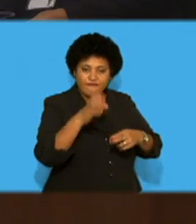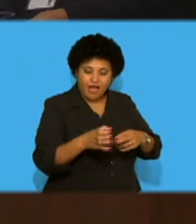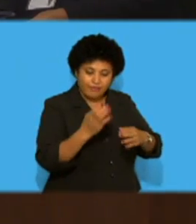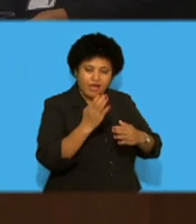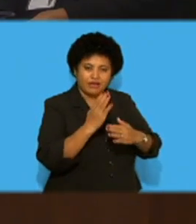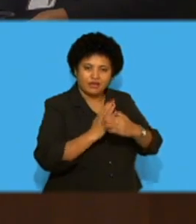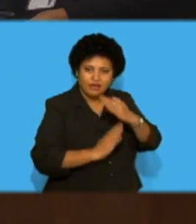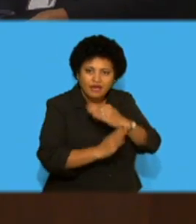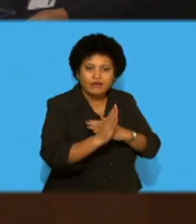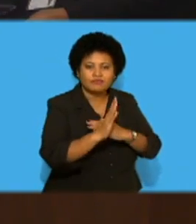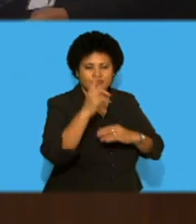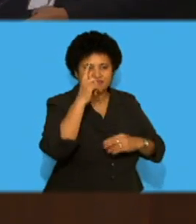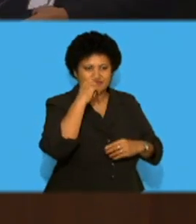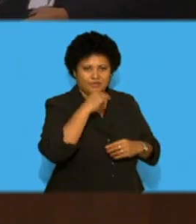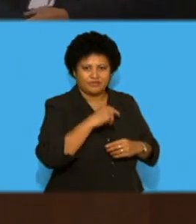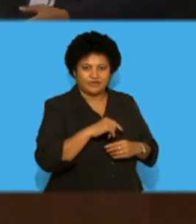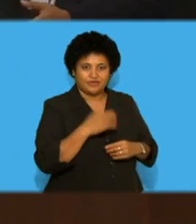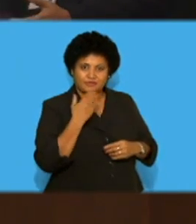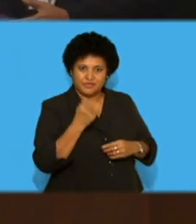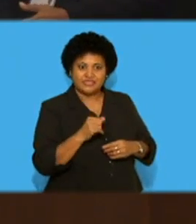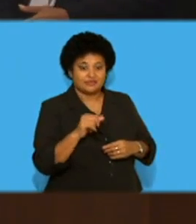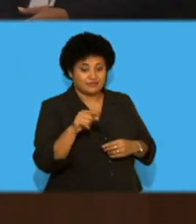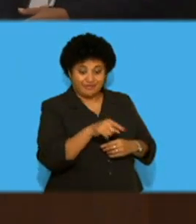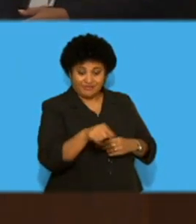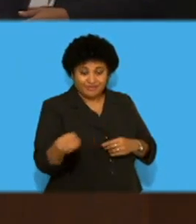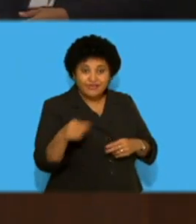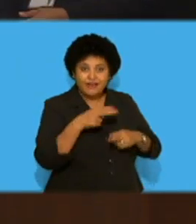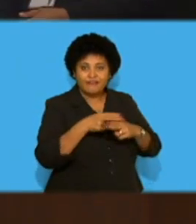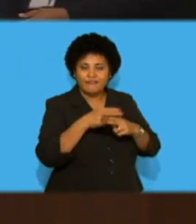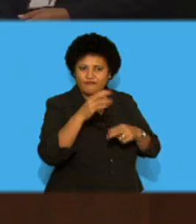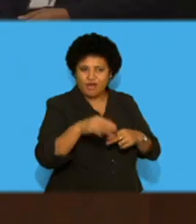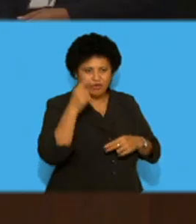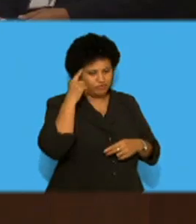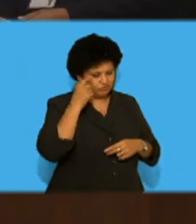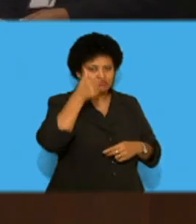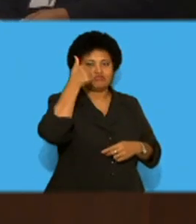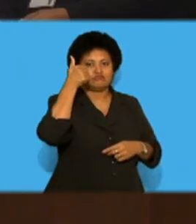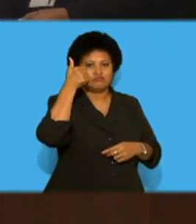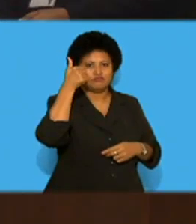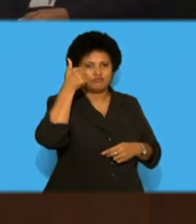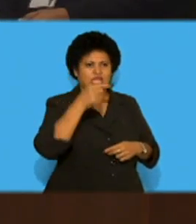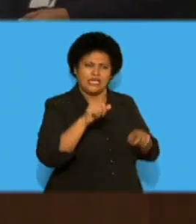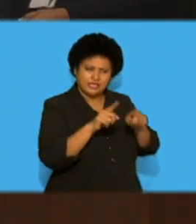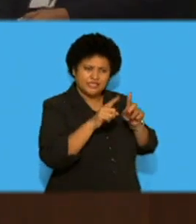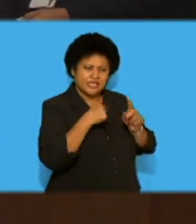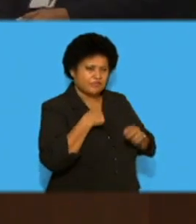Speaker. They are in fact a lot smarter. Unfortunately, Madam Speaker, I also heard in